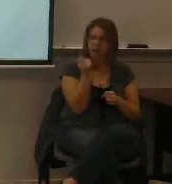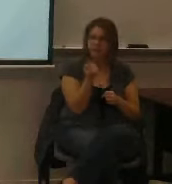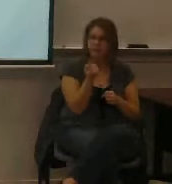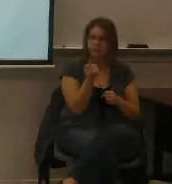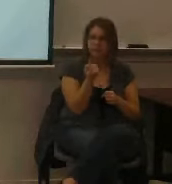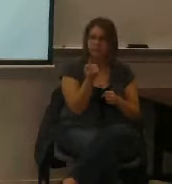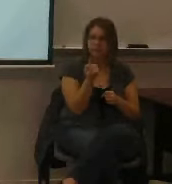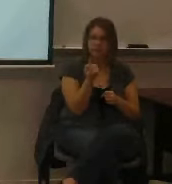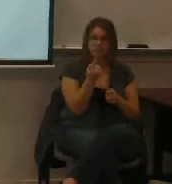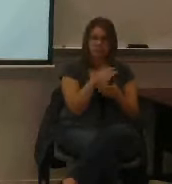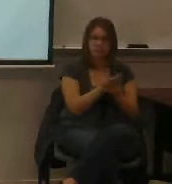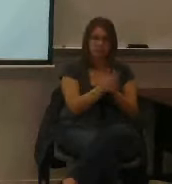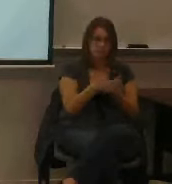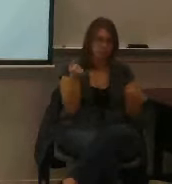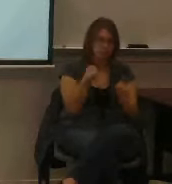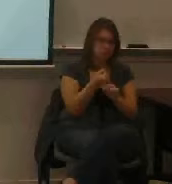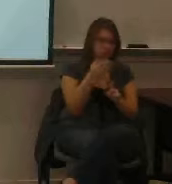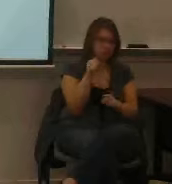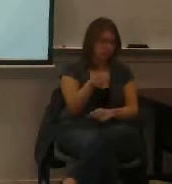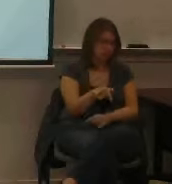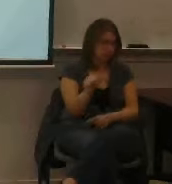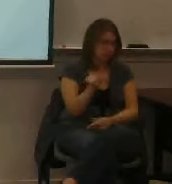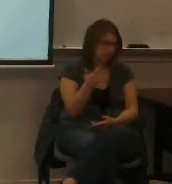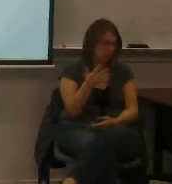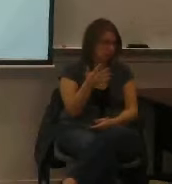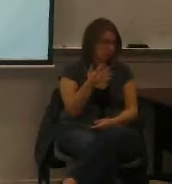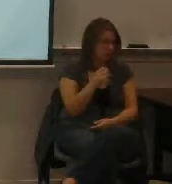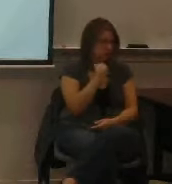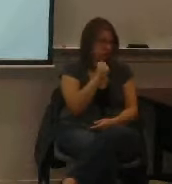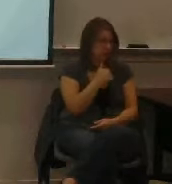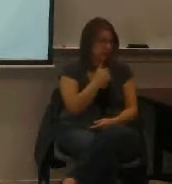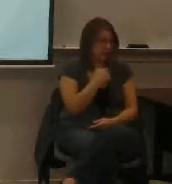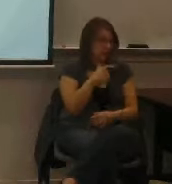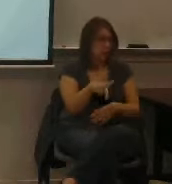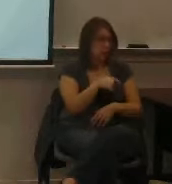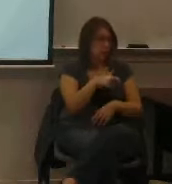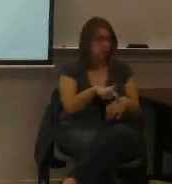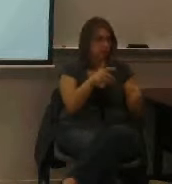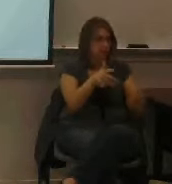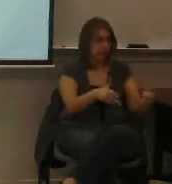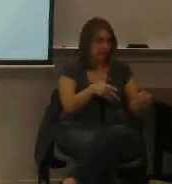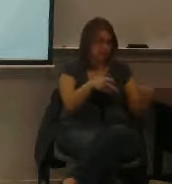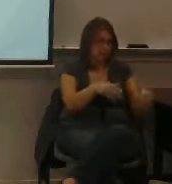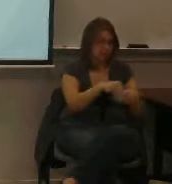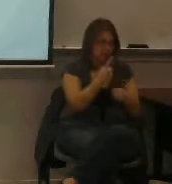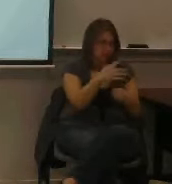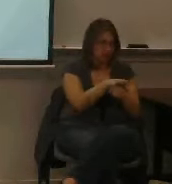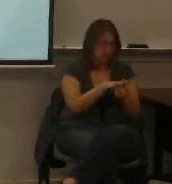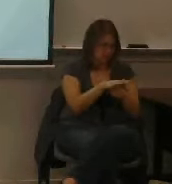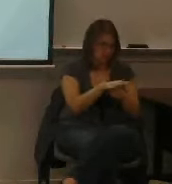getting hammered by this as well, not having a long time to sit in that one area and